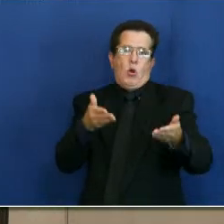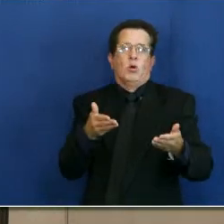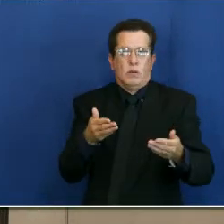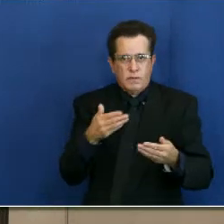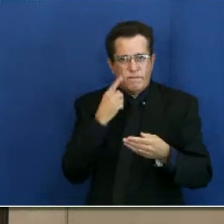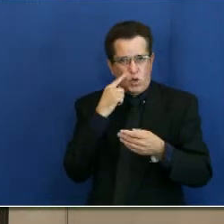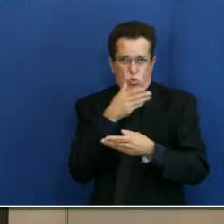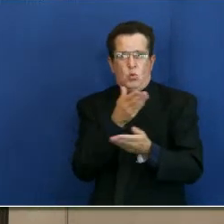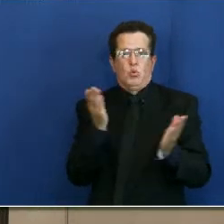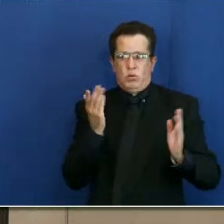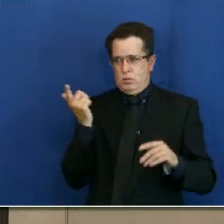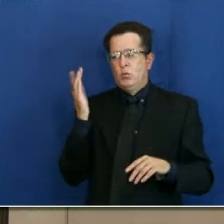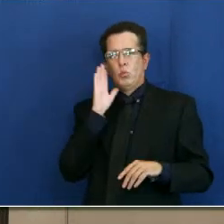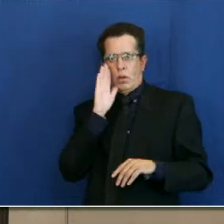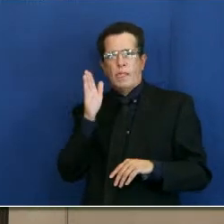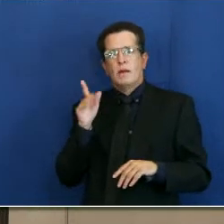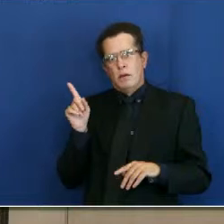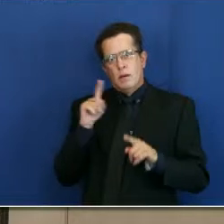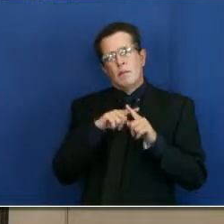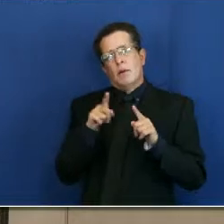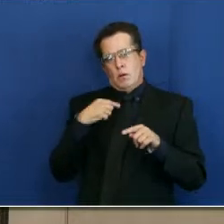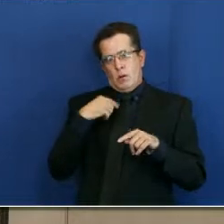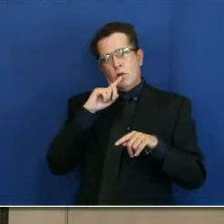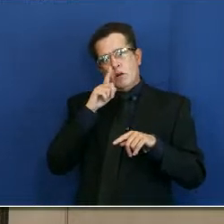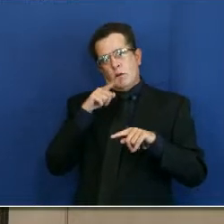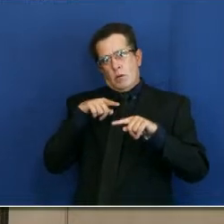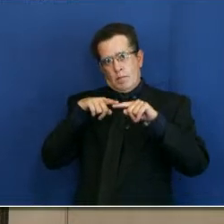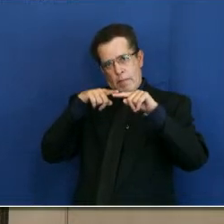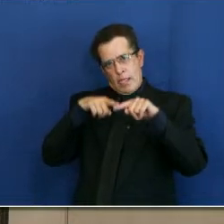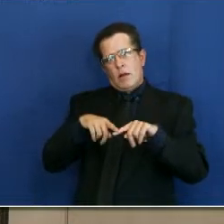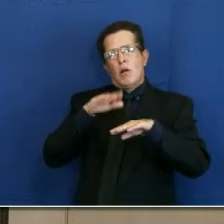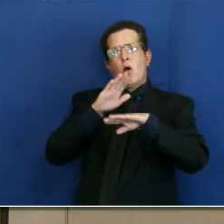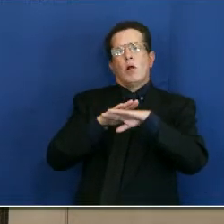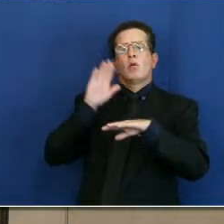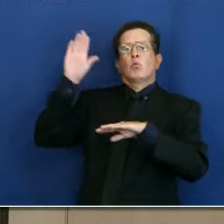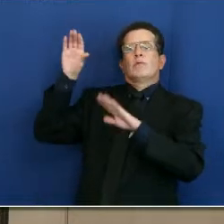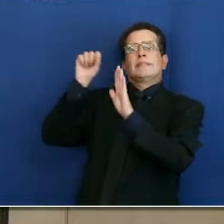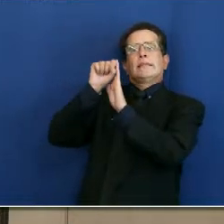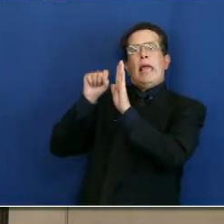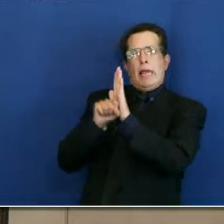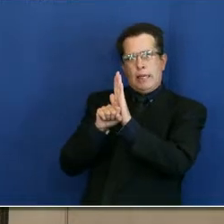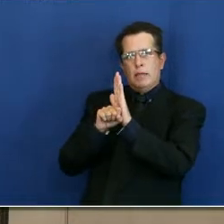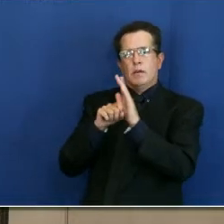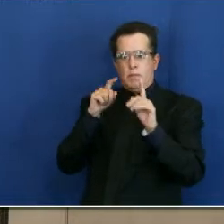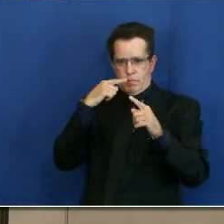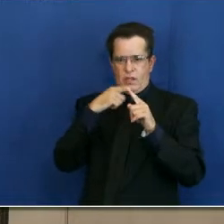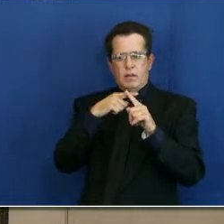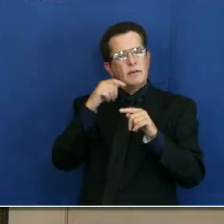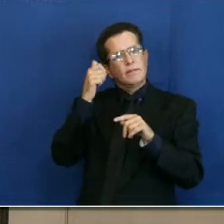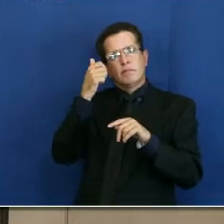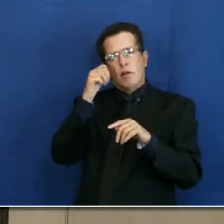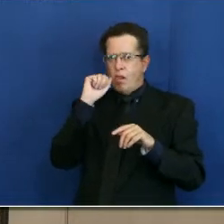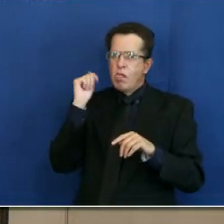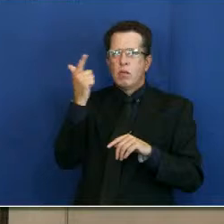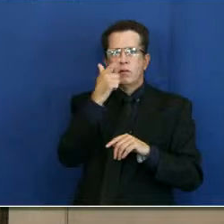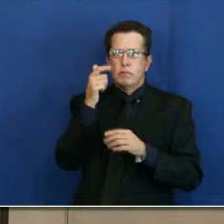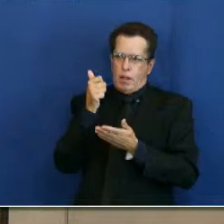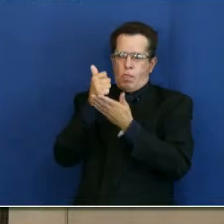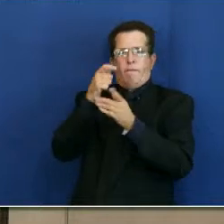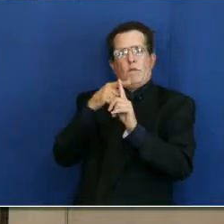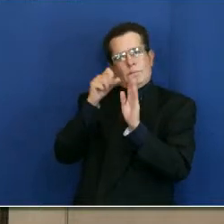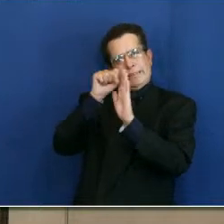we are relying on the state, with input from health officers all over the